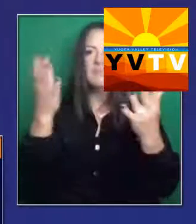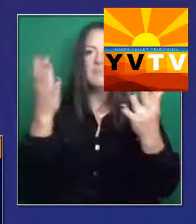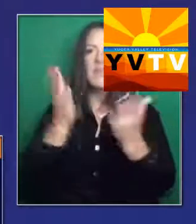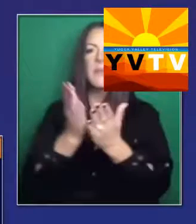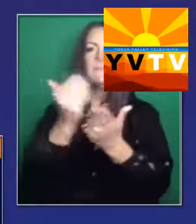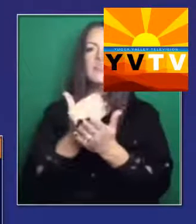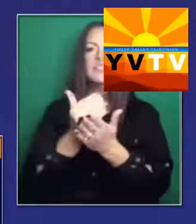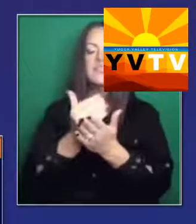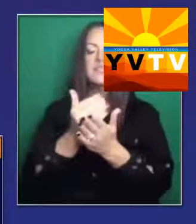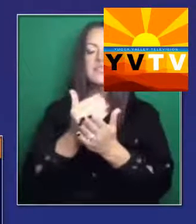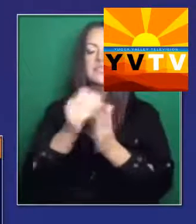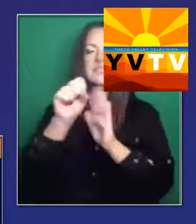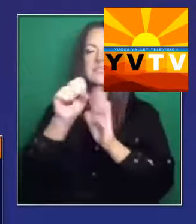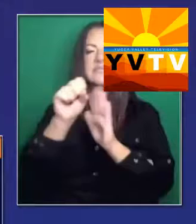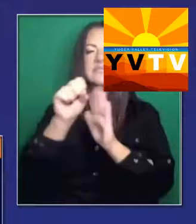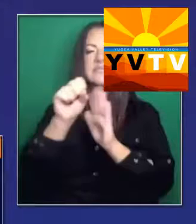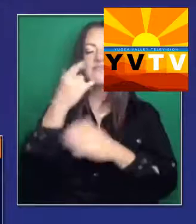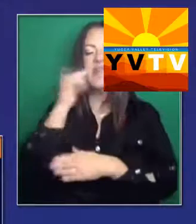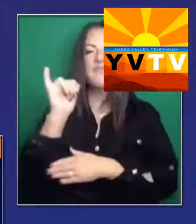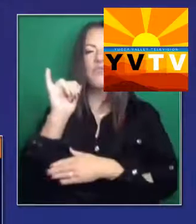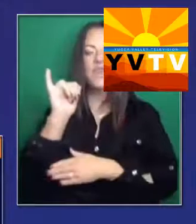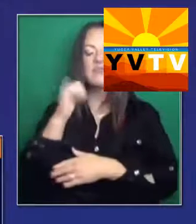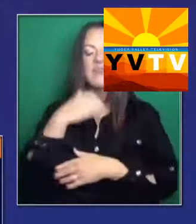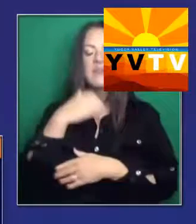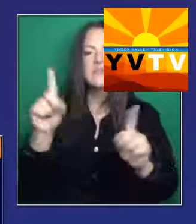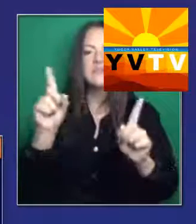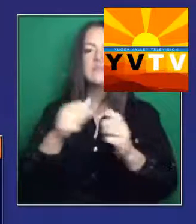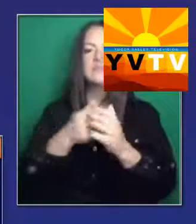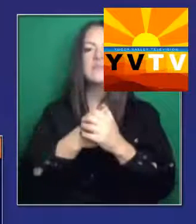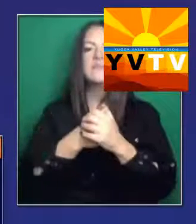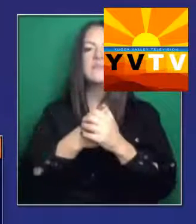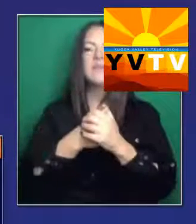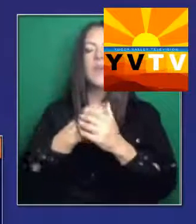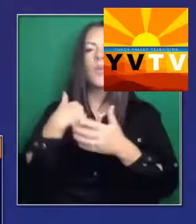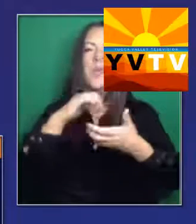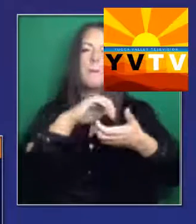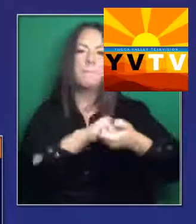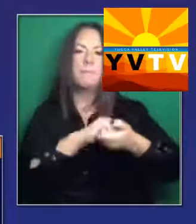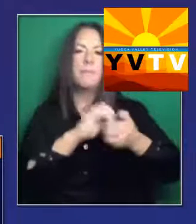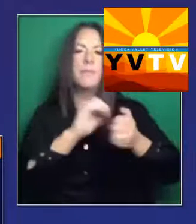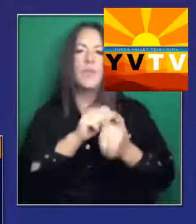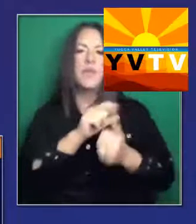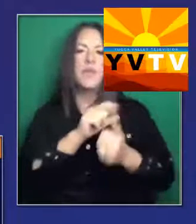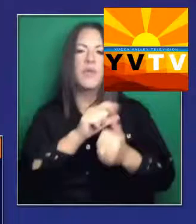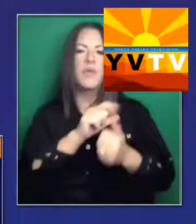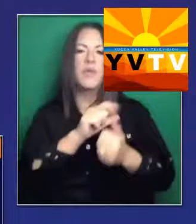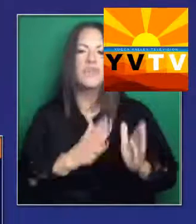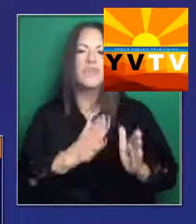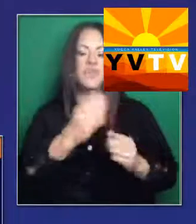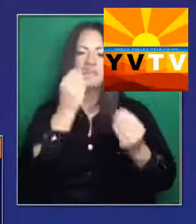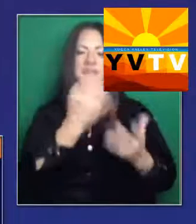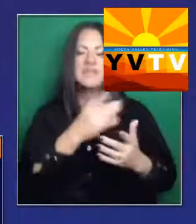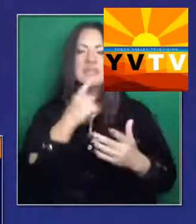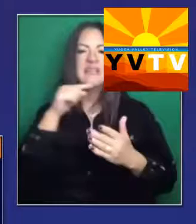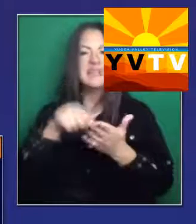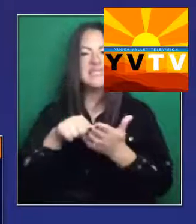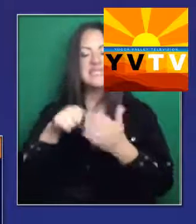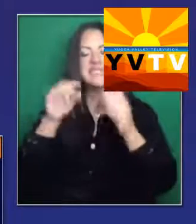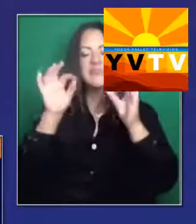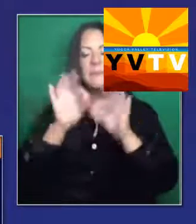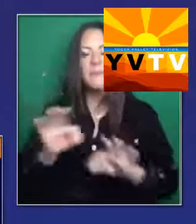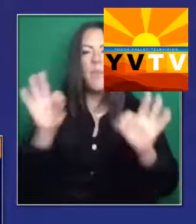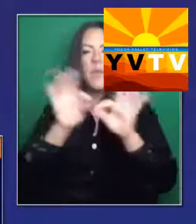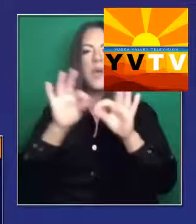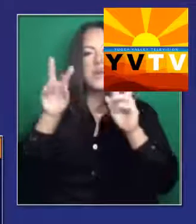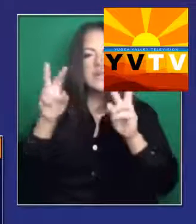interim partnership with the legislature. Sense of urgency we placed on this, in addition to what we put in the existing fiscal